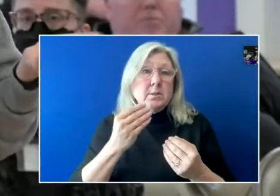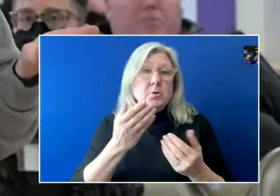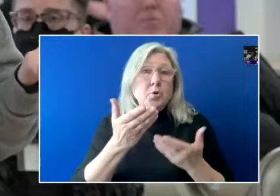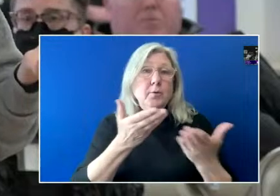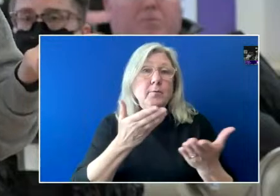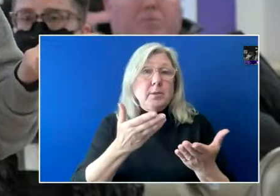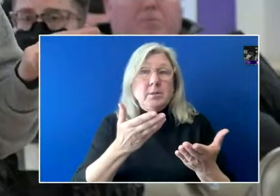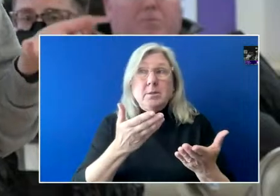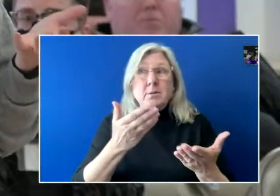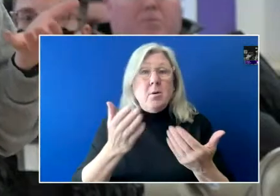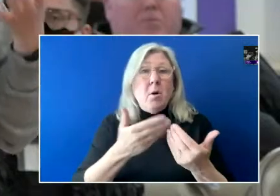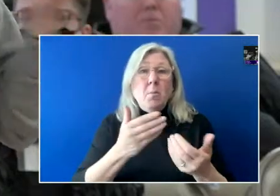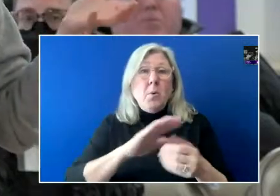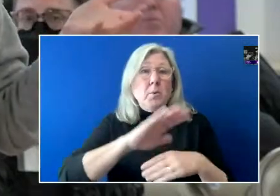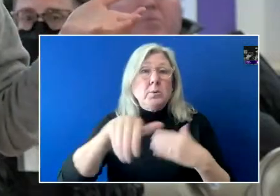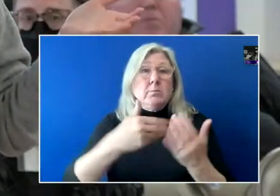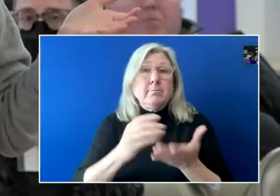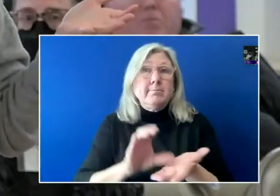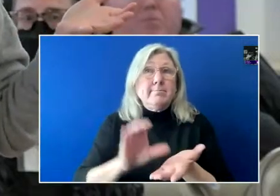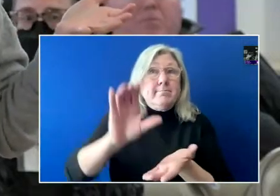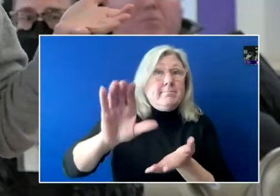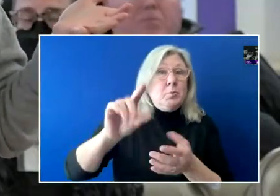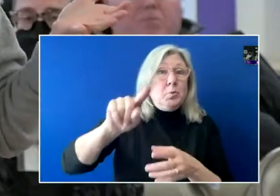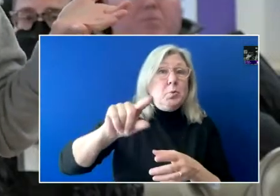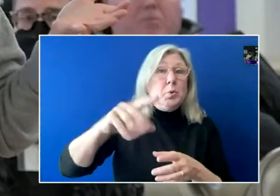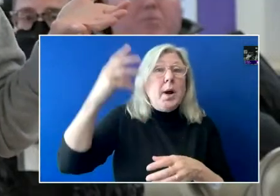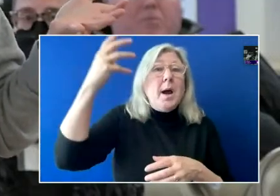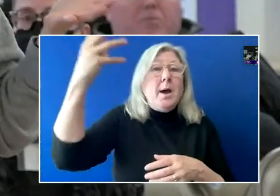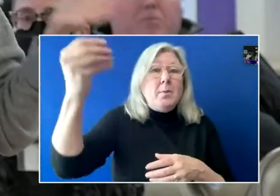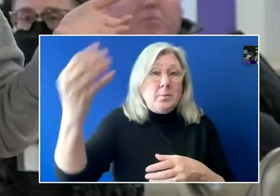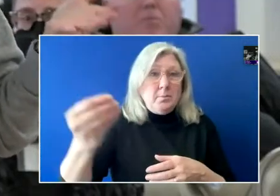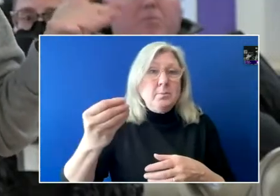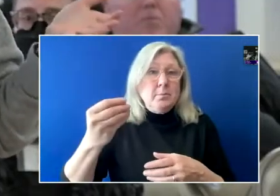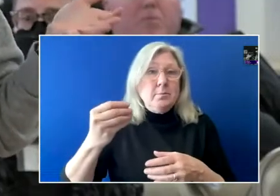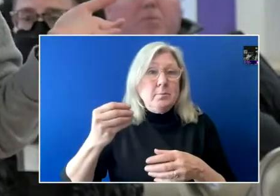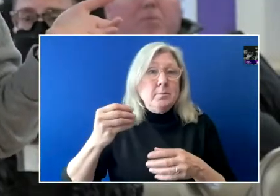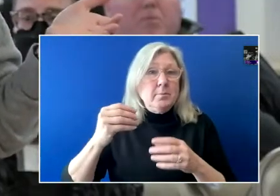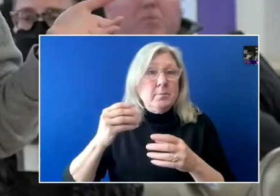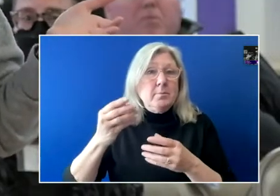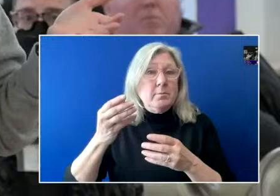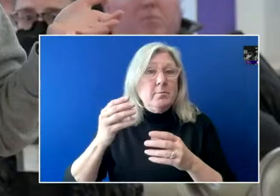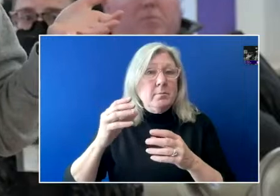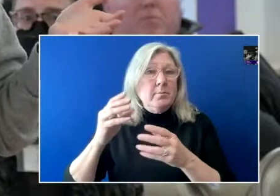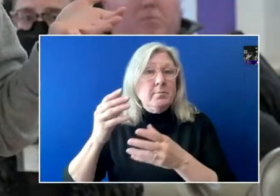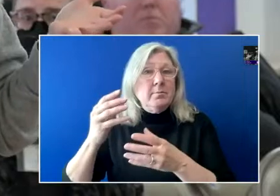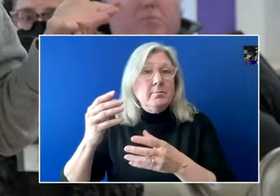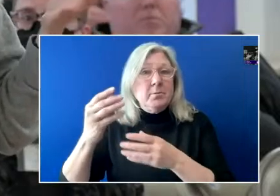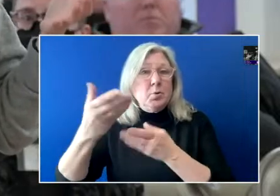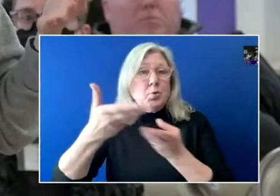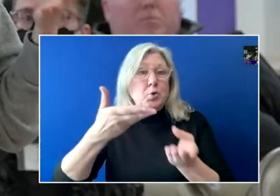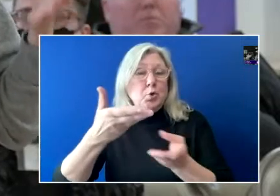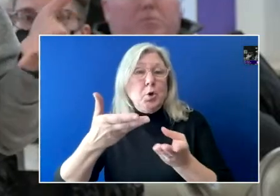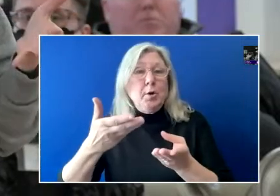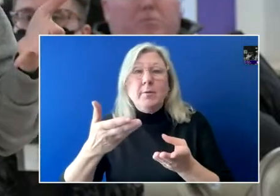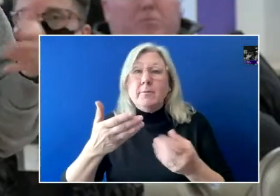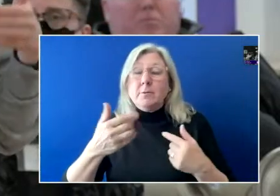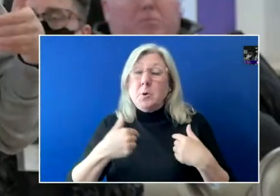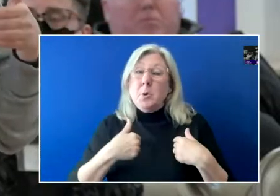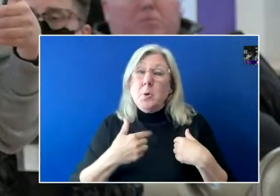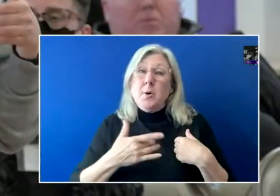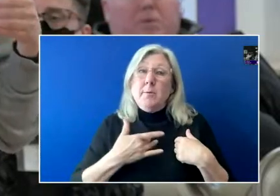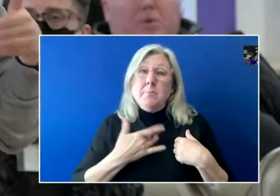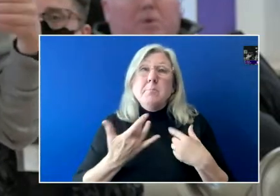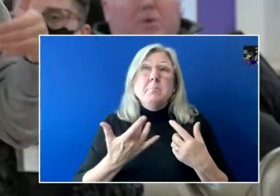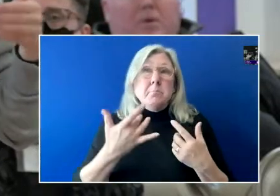organization in our town and so by all means that the select board feels that there should be more money spent on these efforts